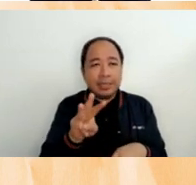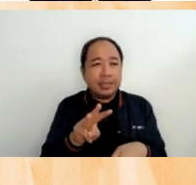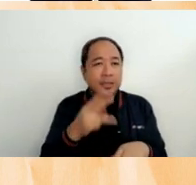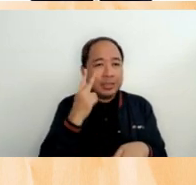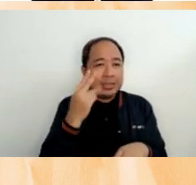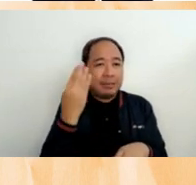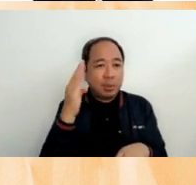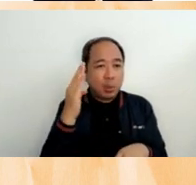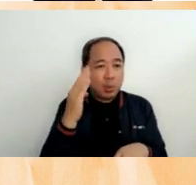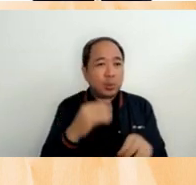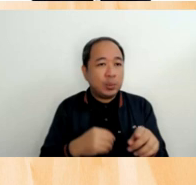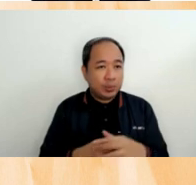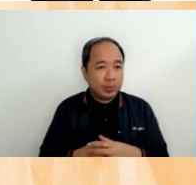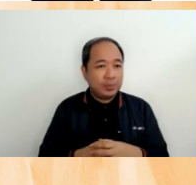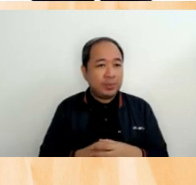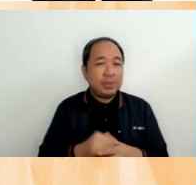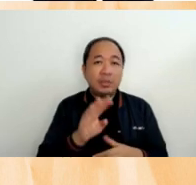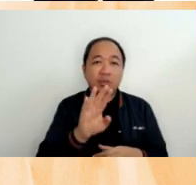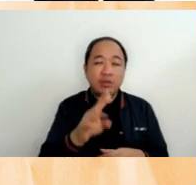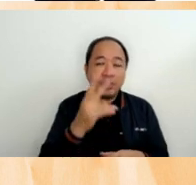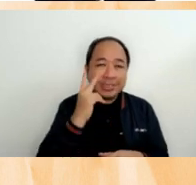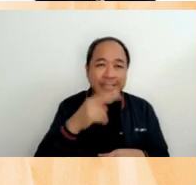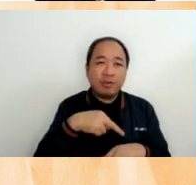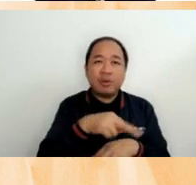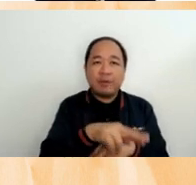course, tailor-made to our respective school